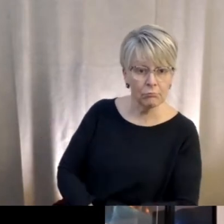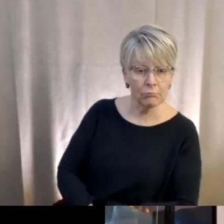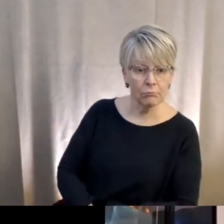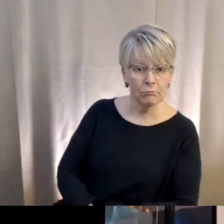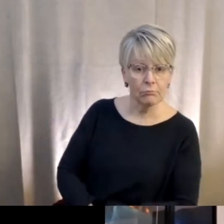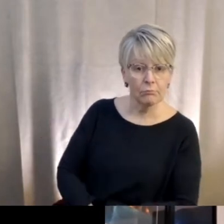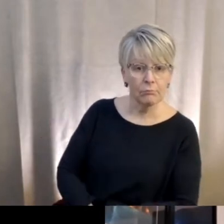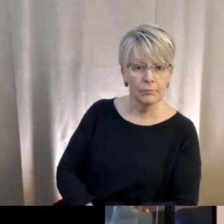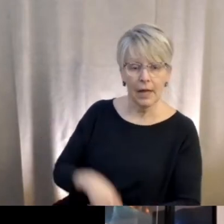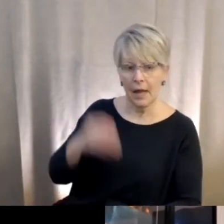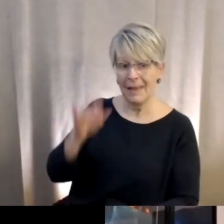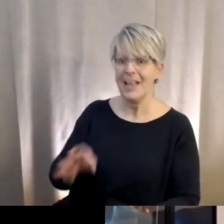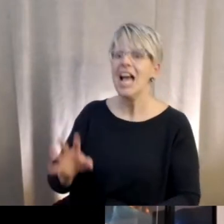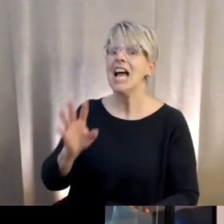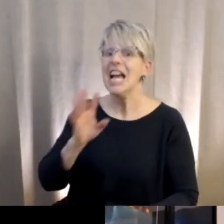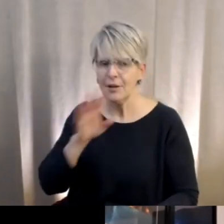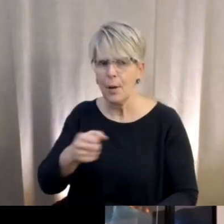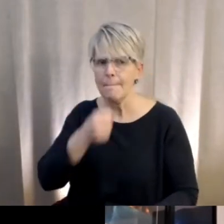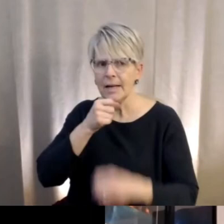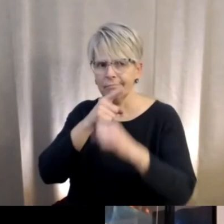And you're muted, just in case you don't know.